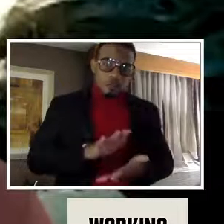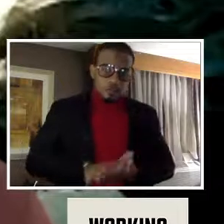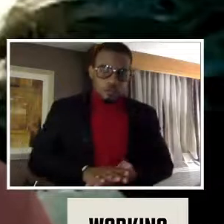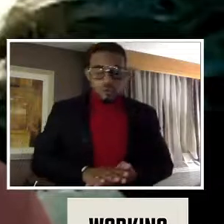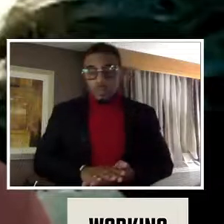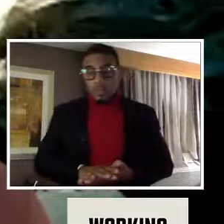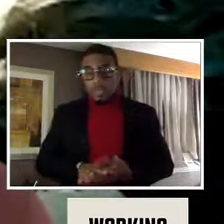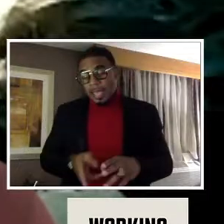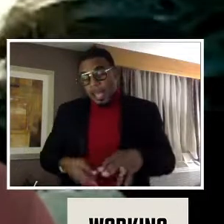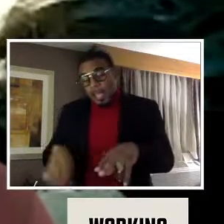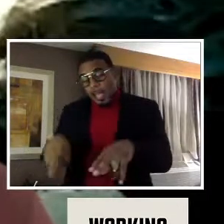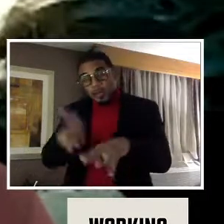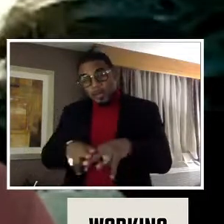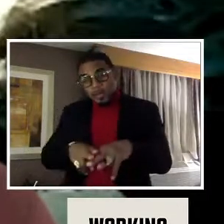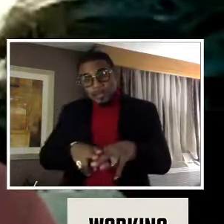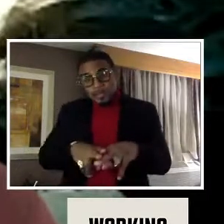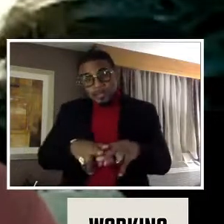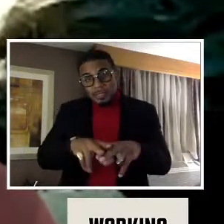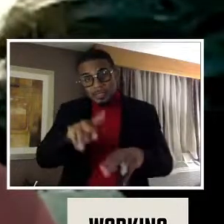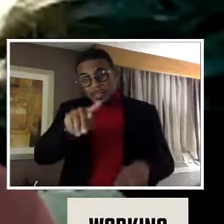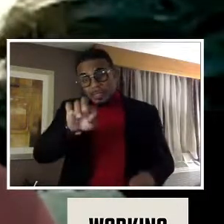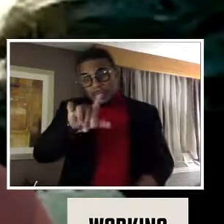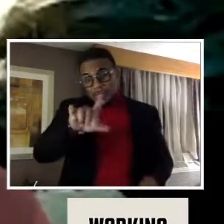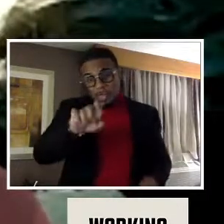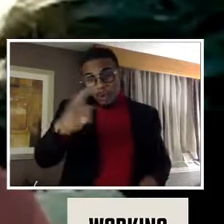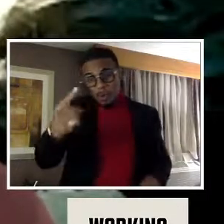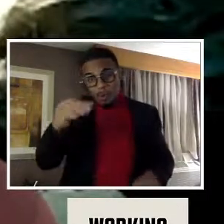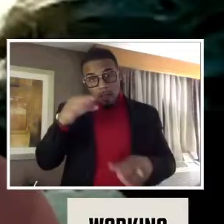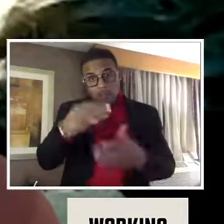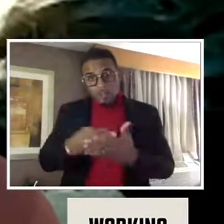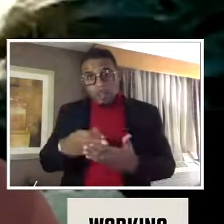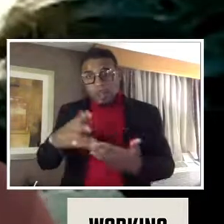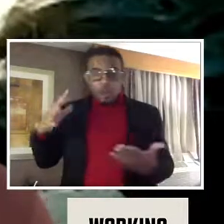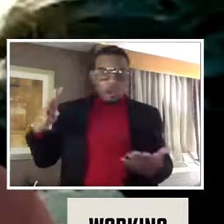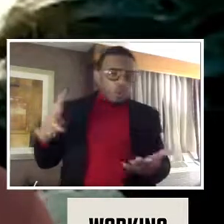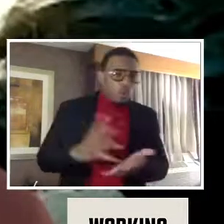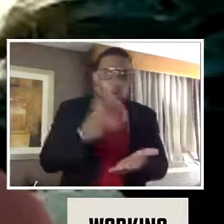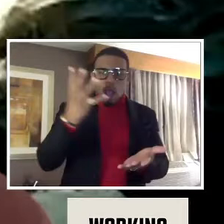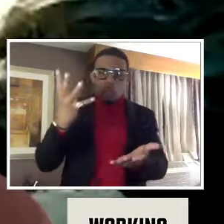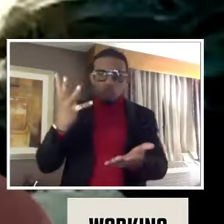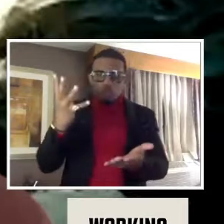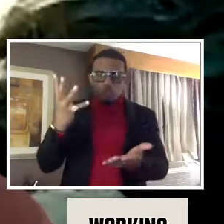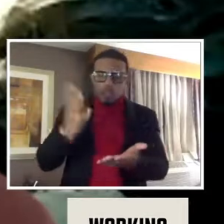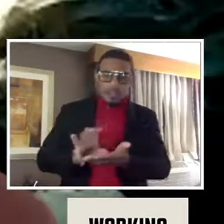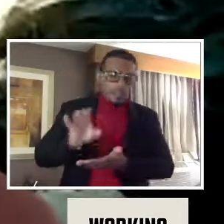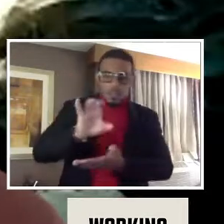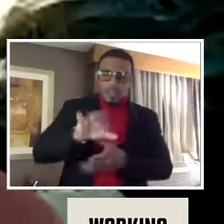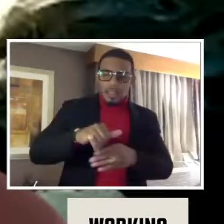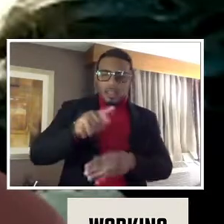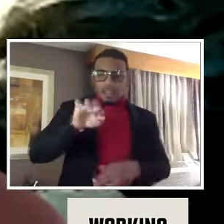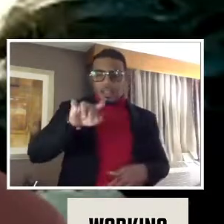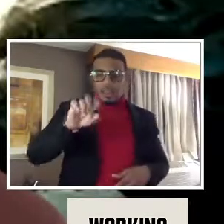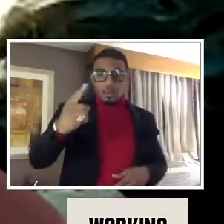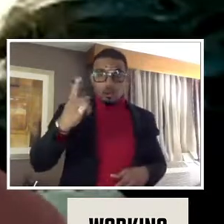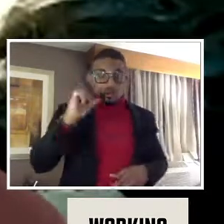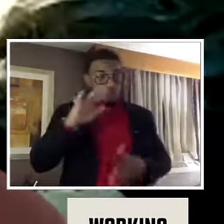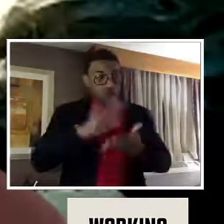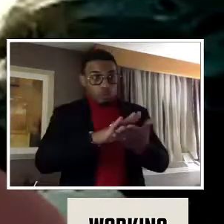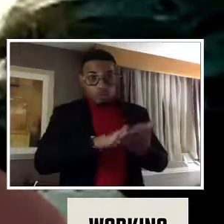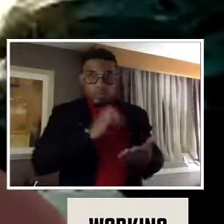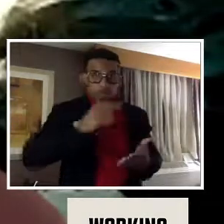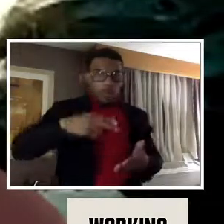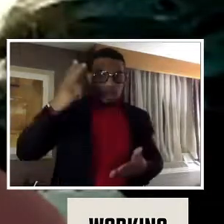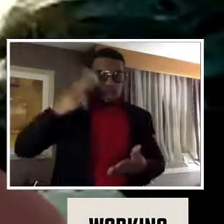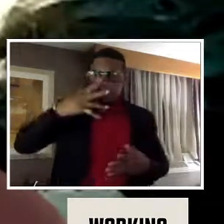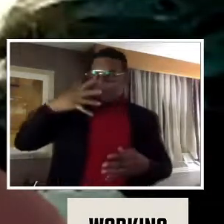and increasing Title I funding, quadrupling the funding in Title I, so that schools in our